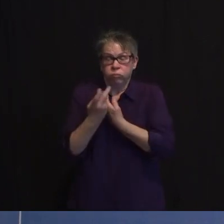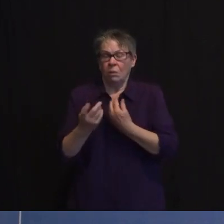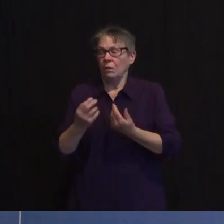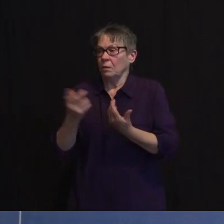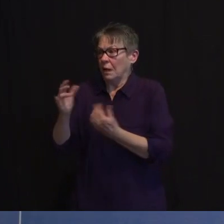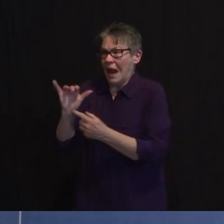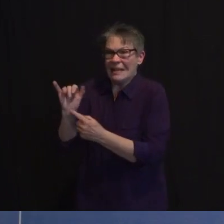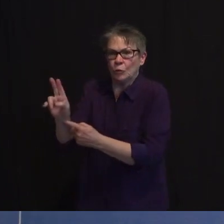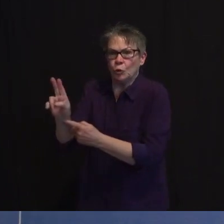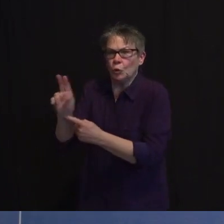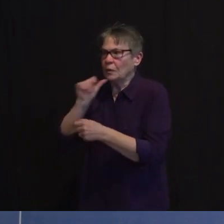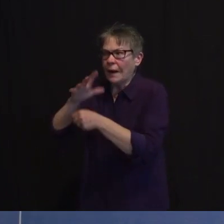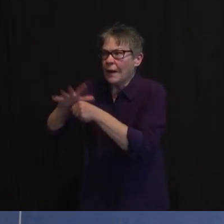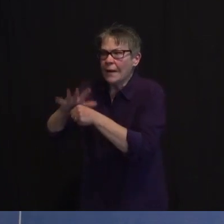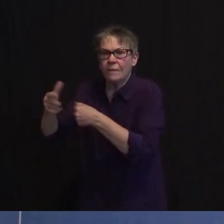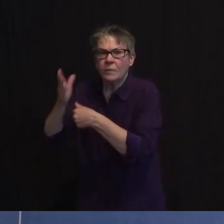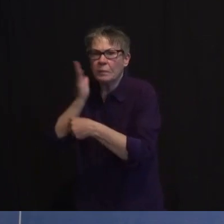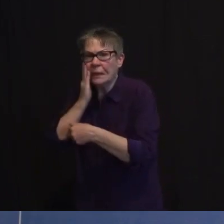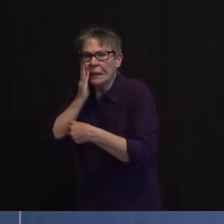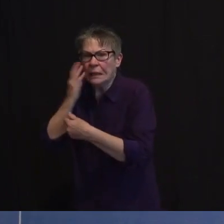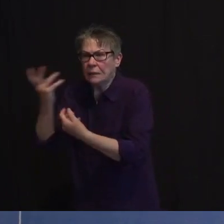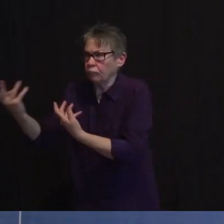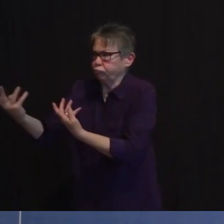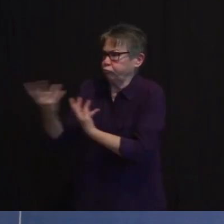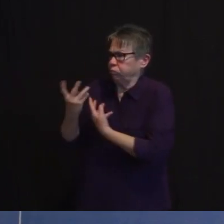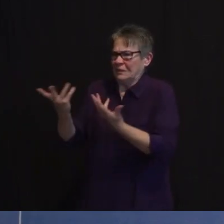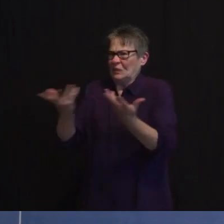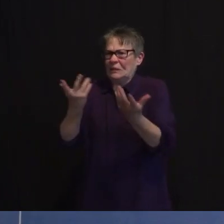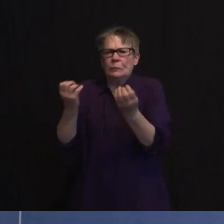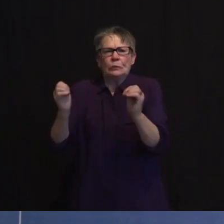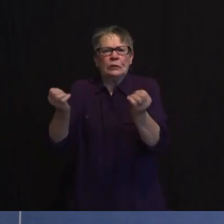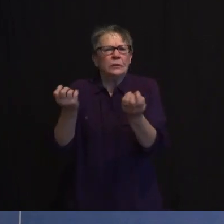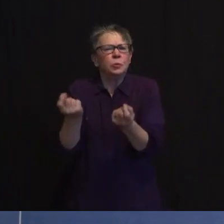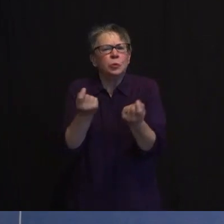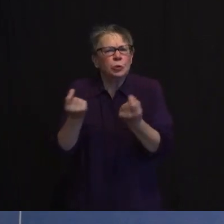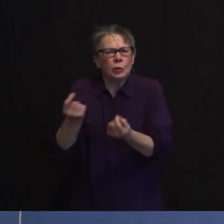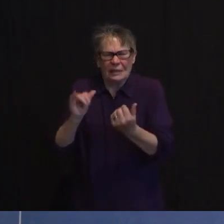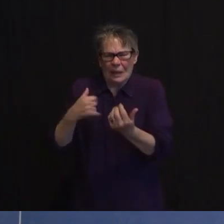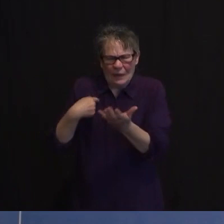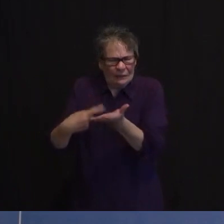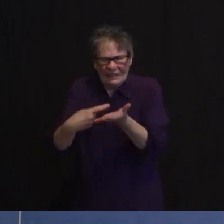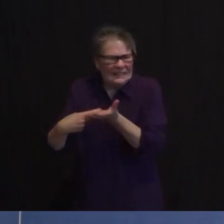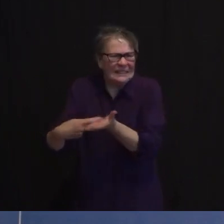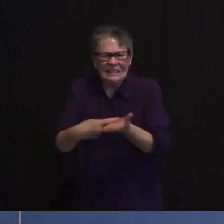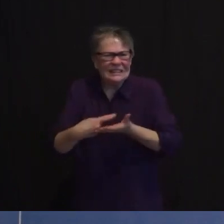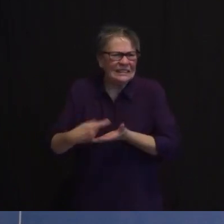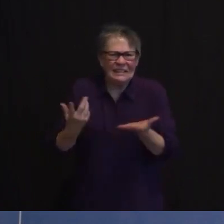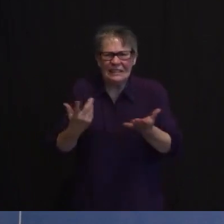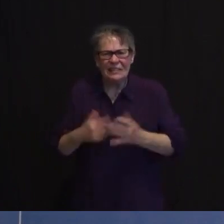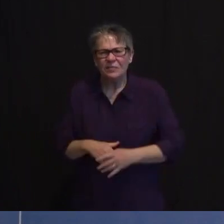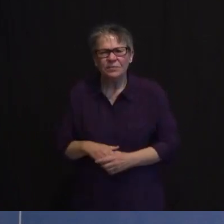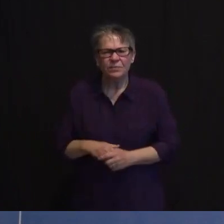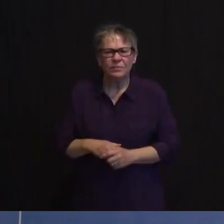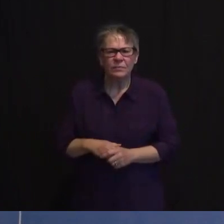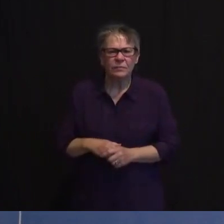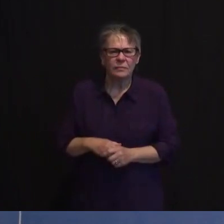patients. And number 3, a regional authority or a state authority has declared a public health